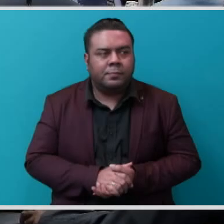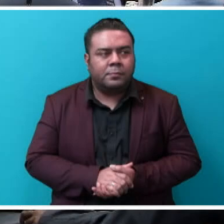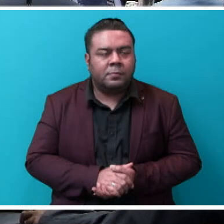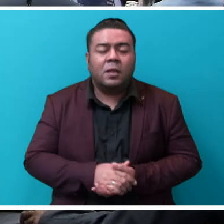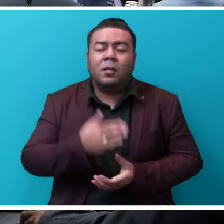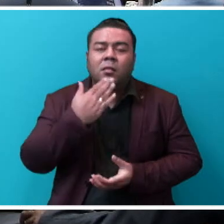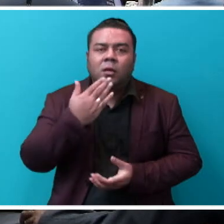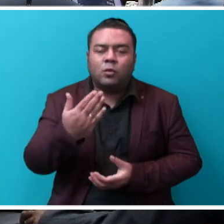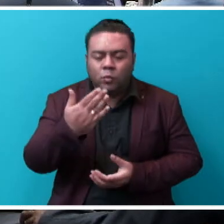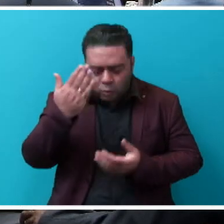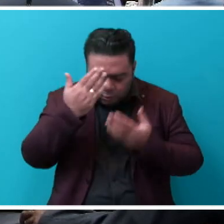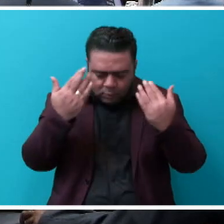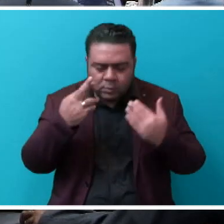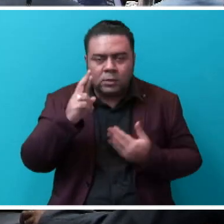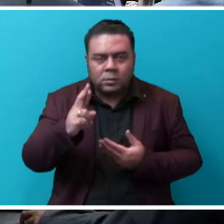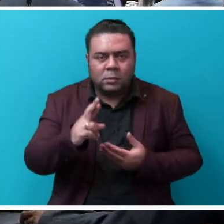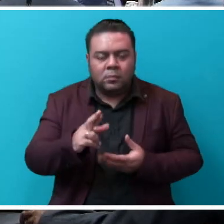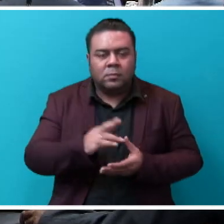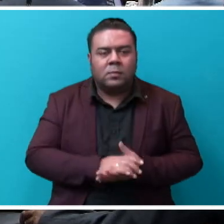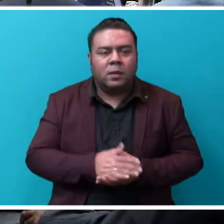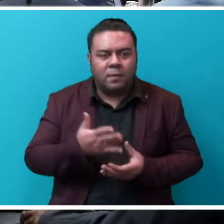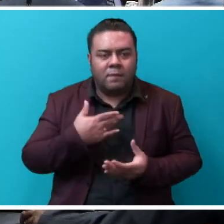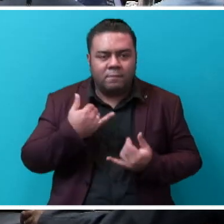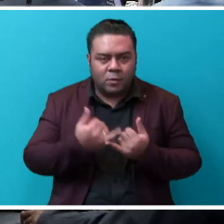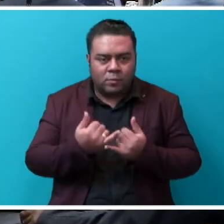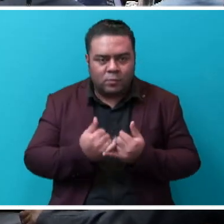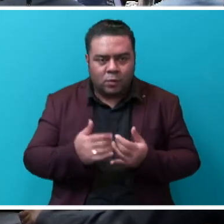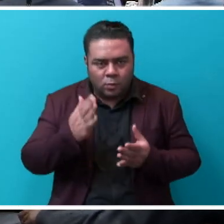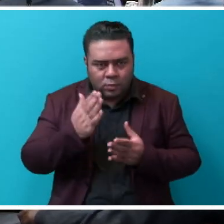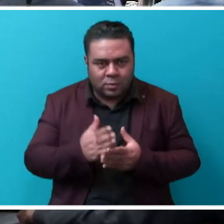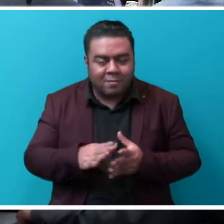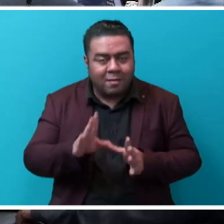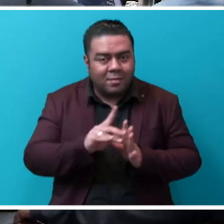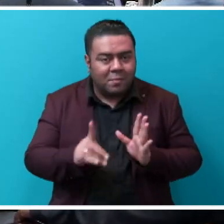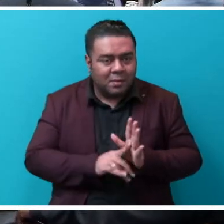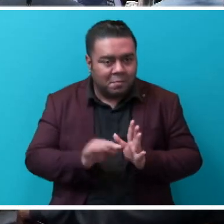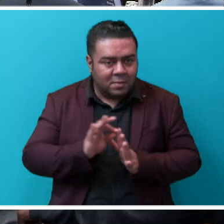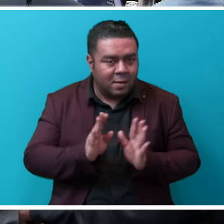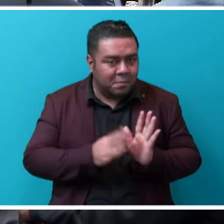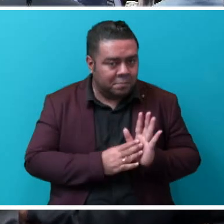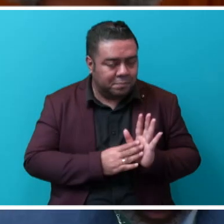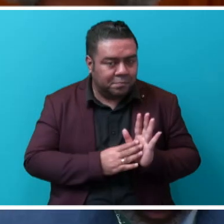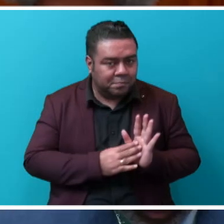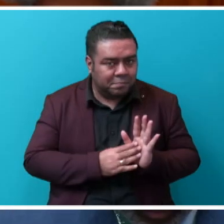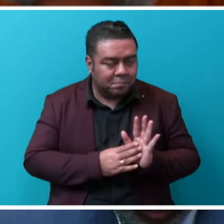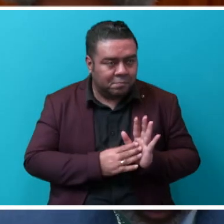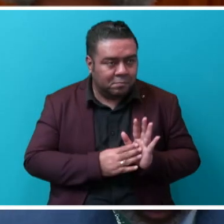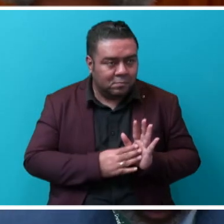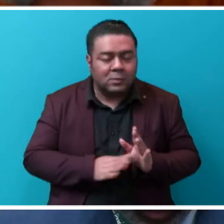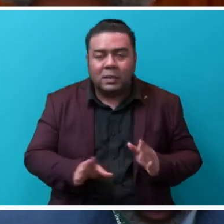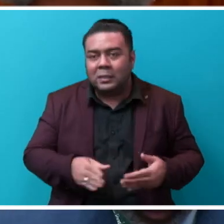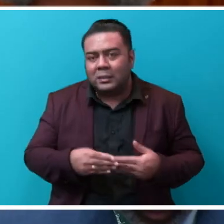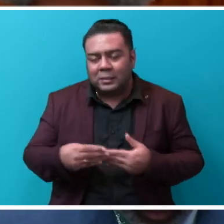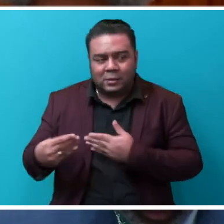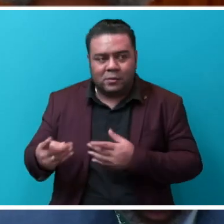Thank you, Honourable Speaker, sir, the Honourable Prime Minister, the Deputy Prime Ministers, Honourable Leader of